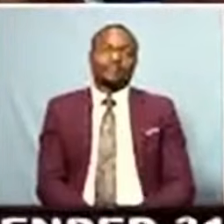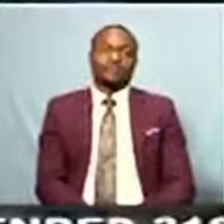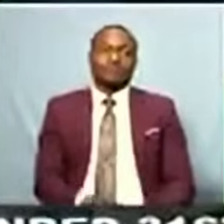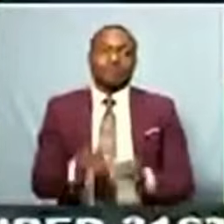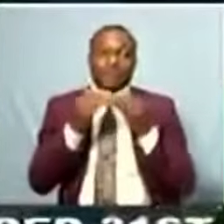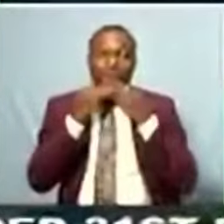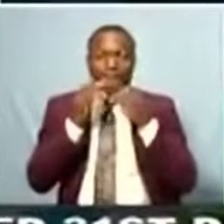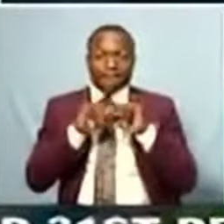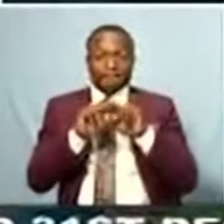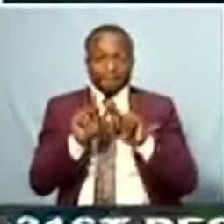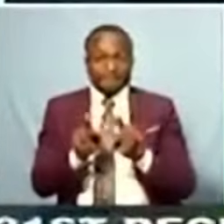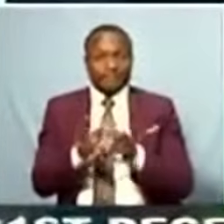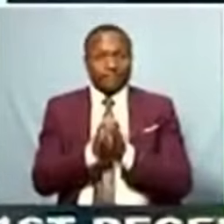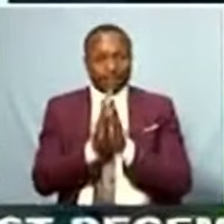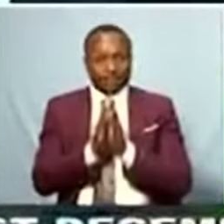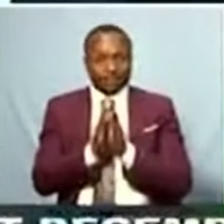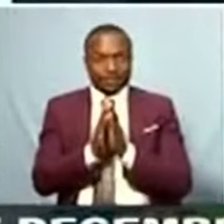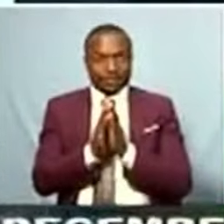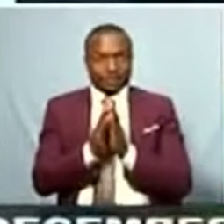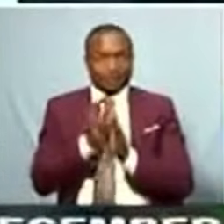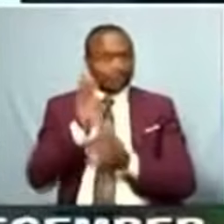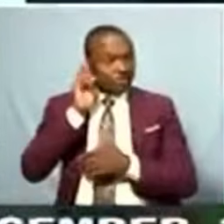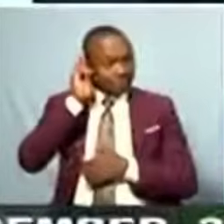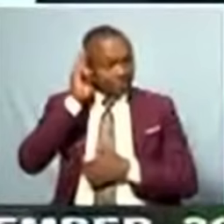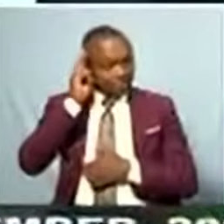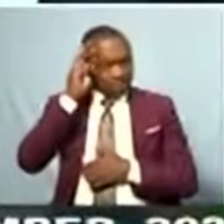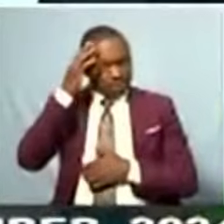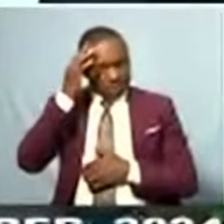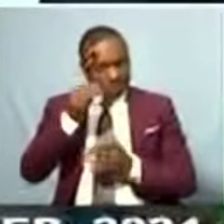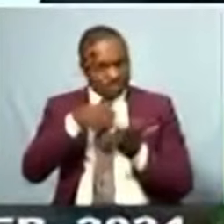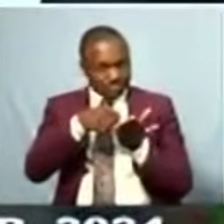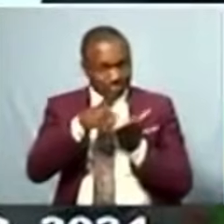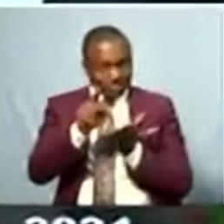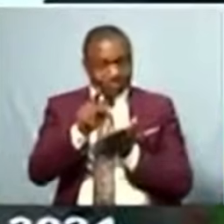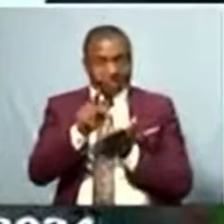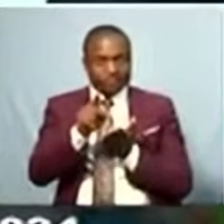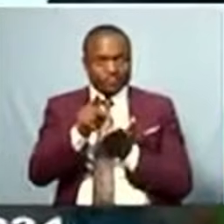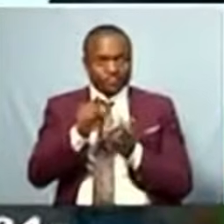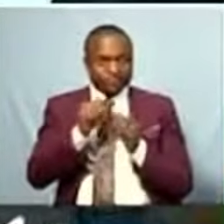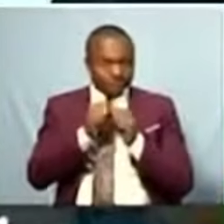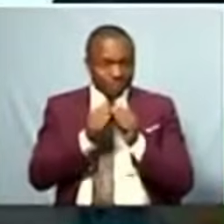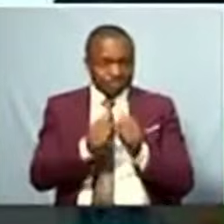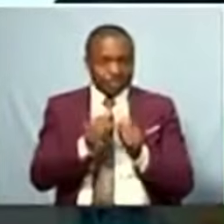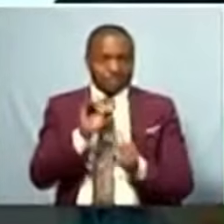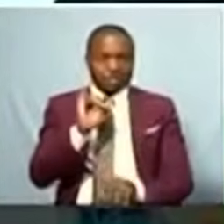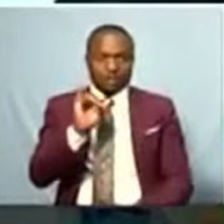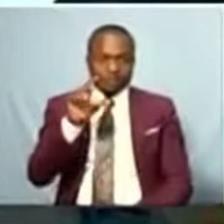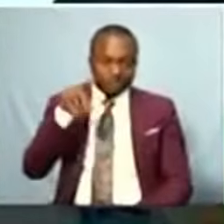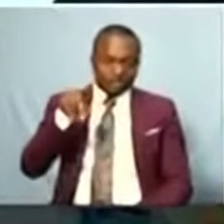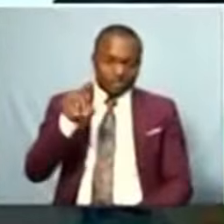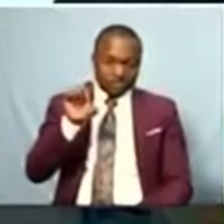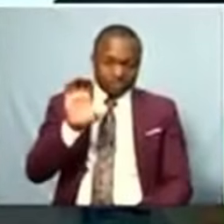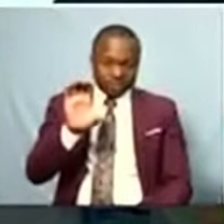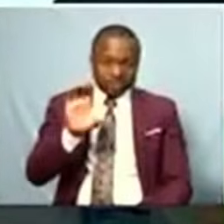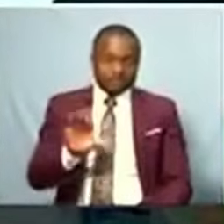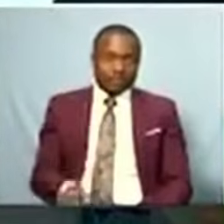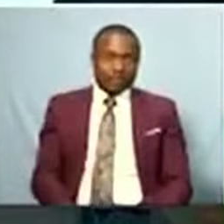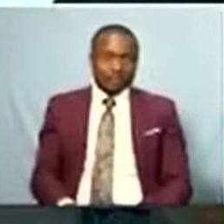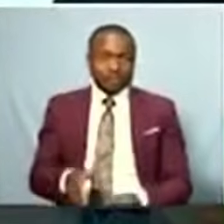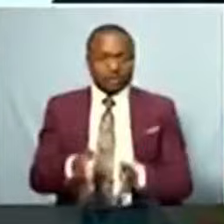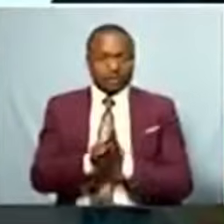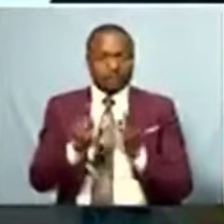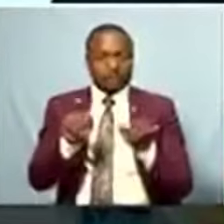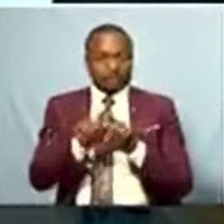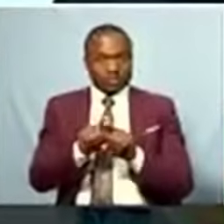Thank you, Chair. You asked on the basis of payment whether we were paying according to the IPC. I'll ask the